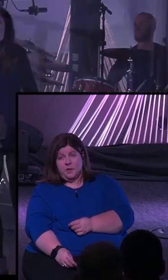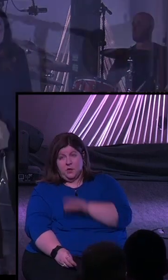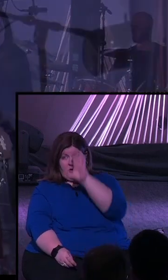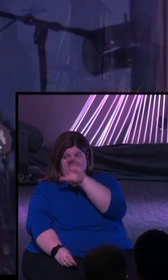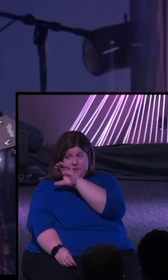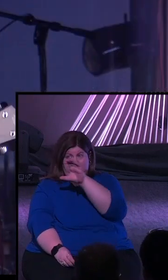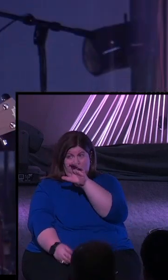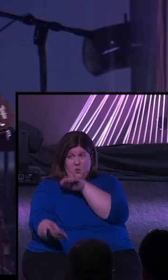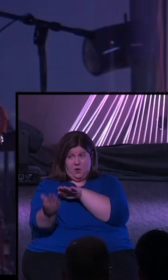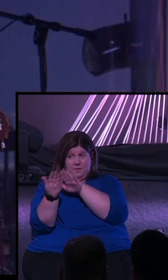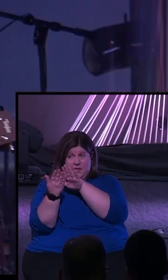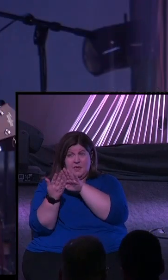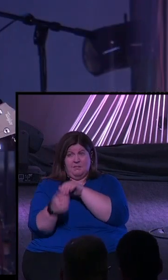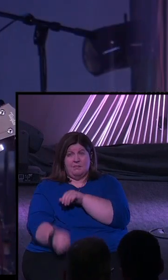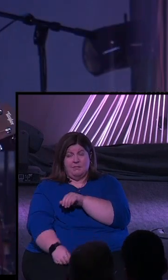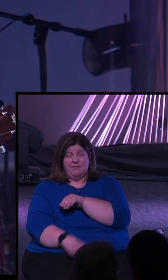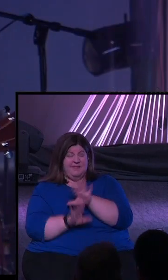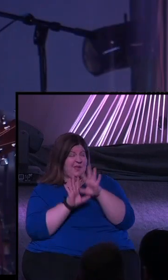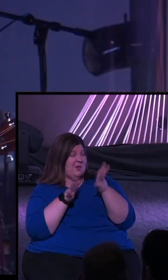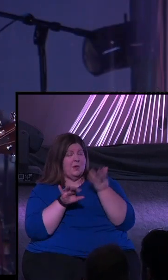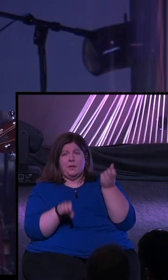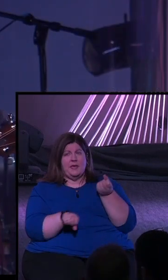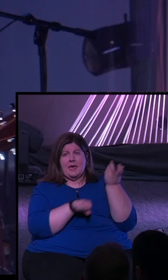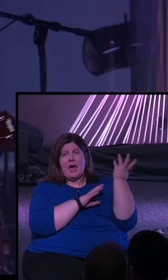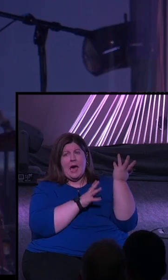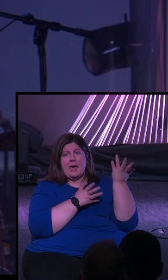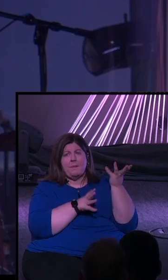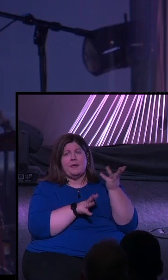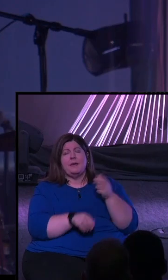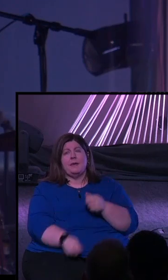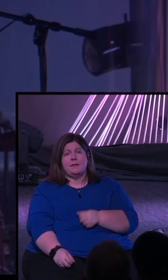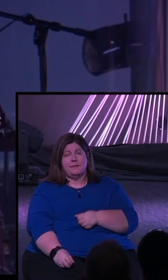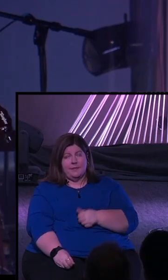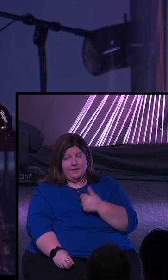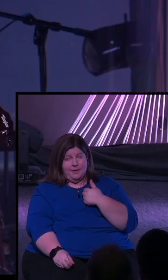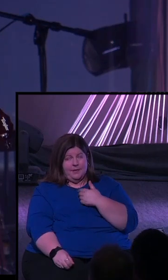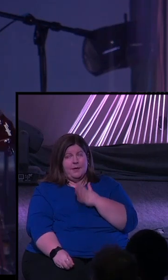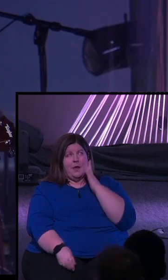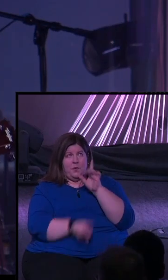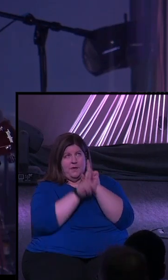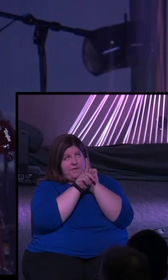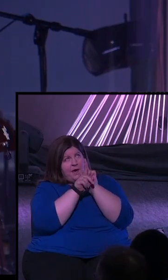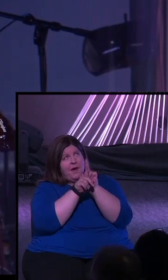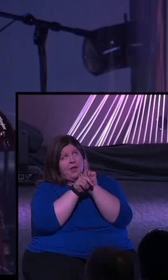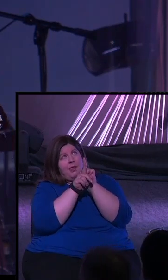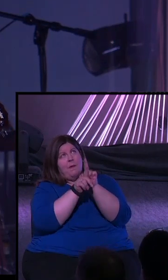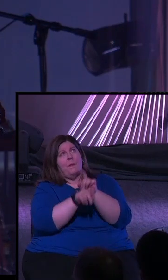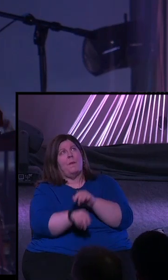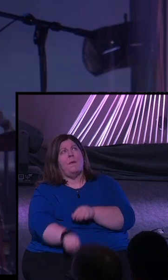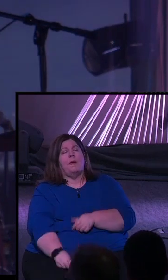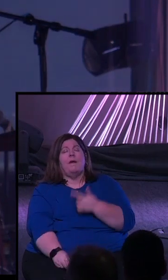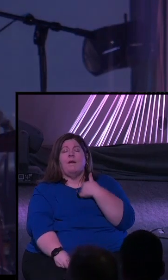The cross before me, the world behind me. I will